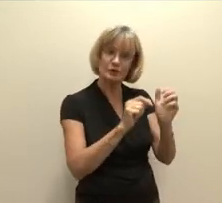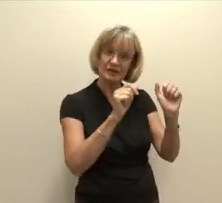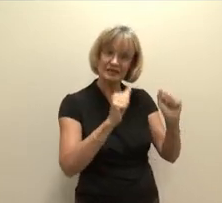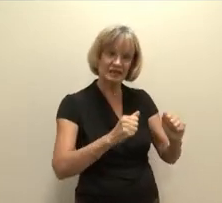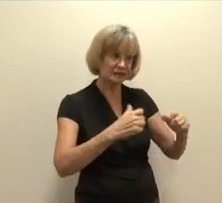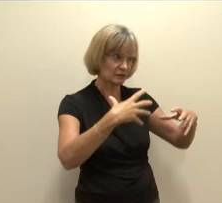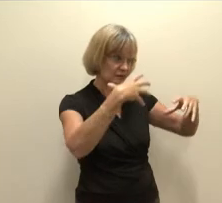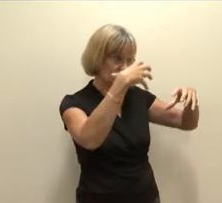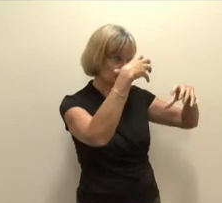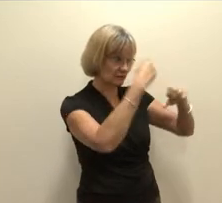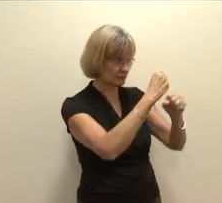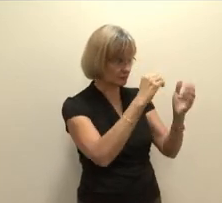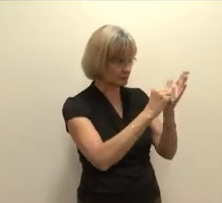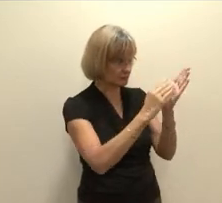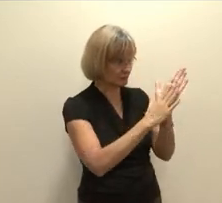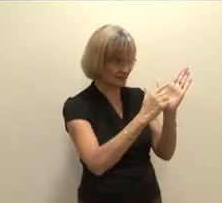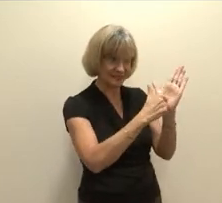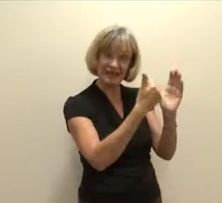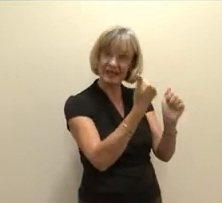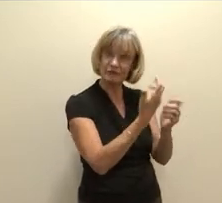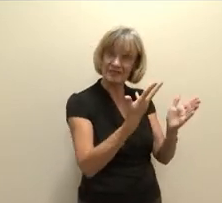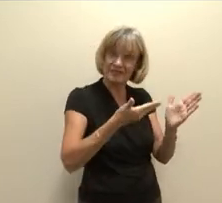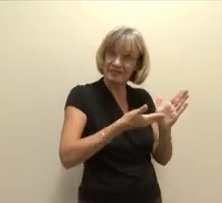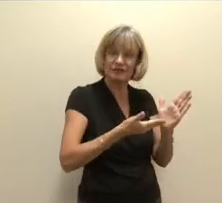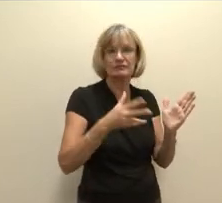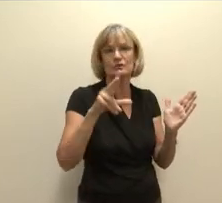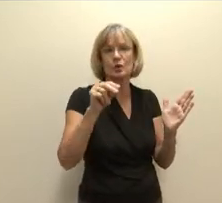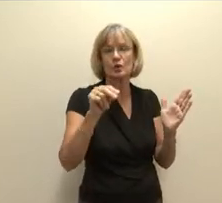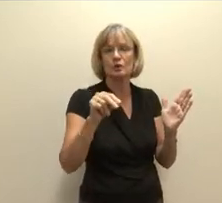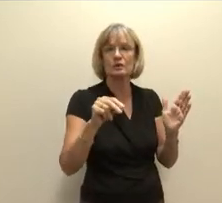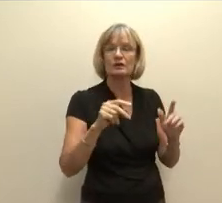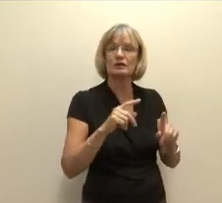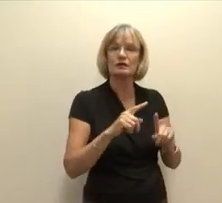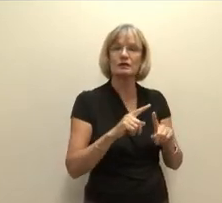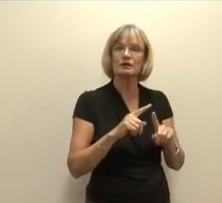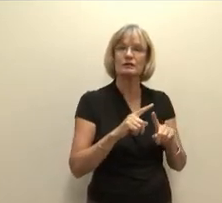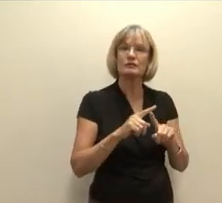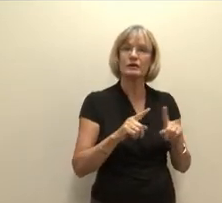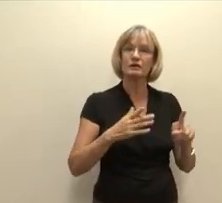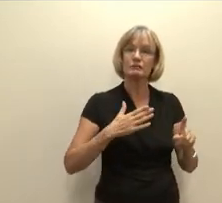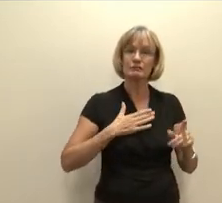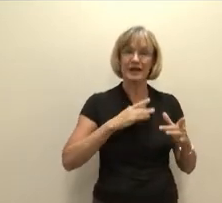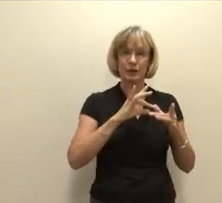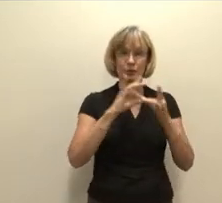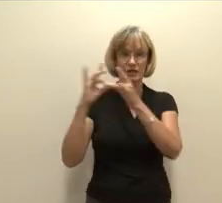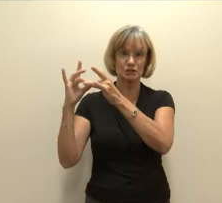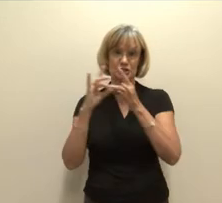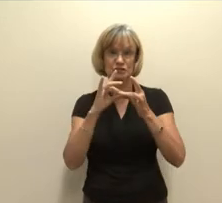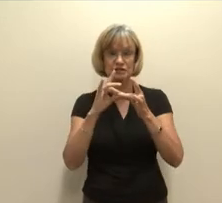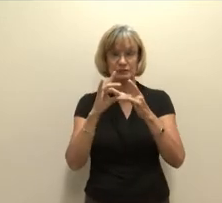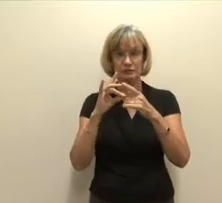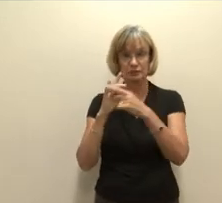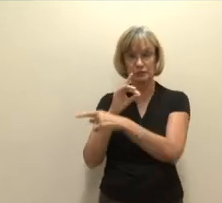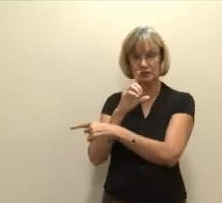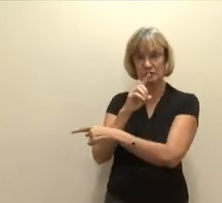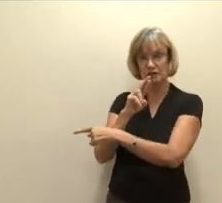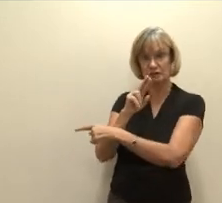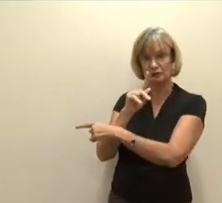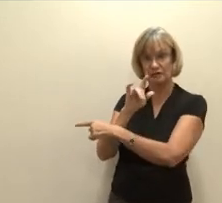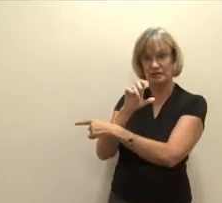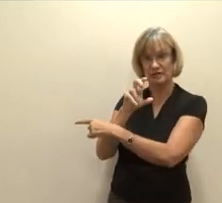could reflect everything in every conversation. But certainly, my relationship with Dr. Kincannon